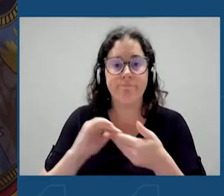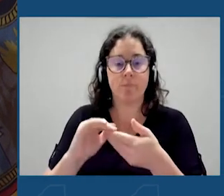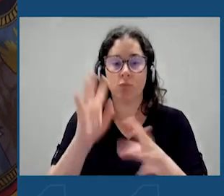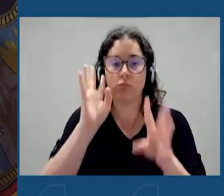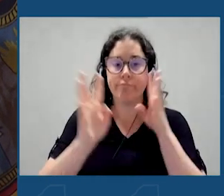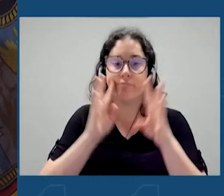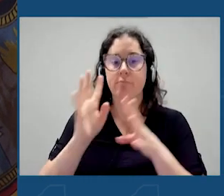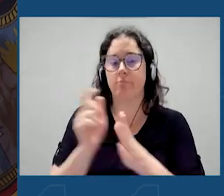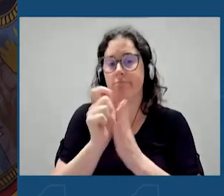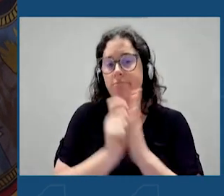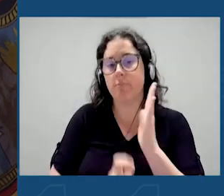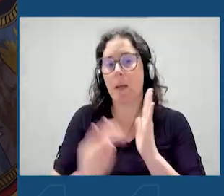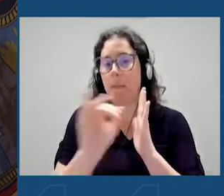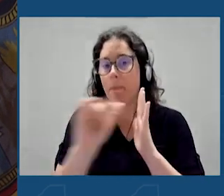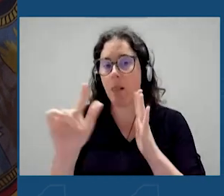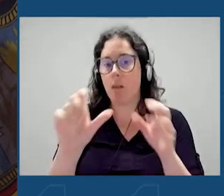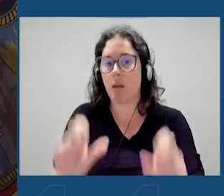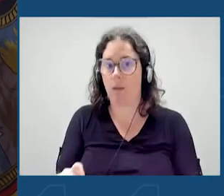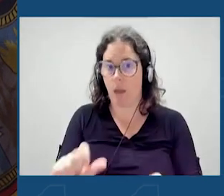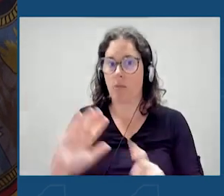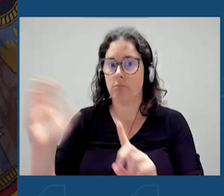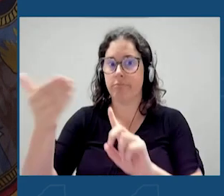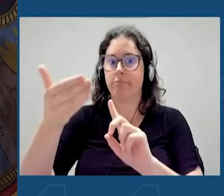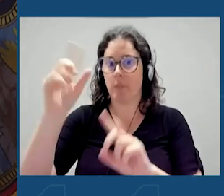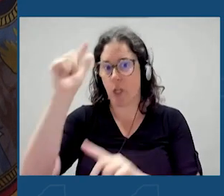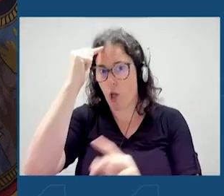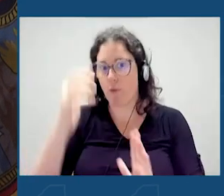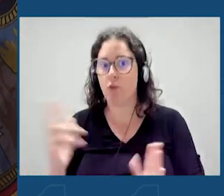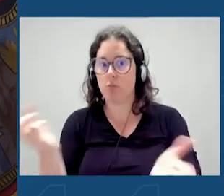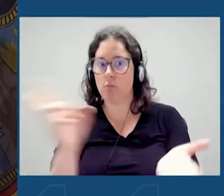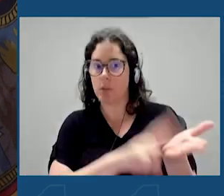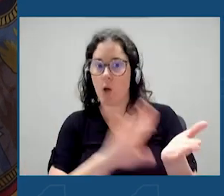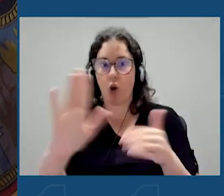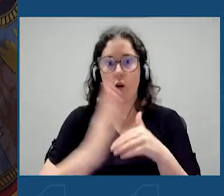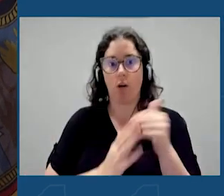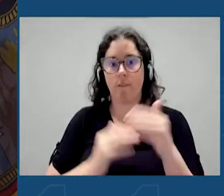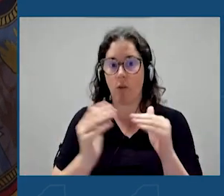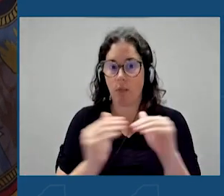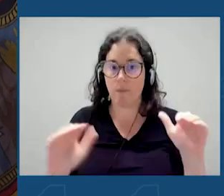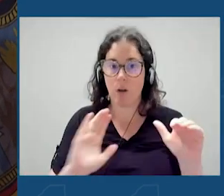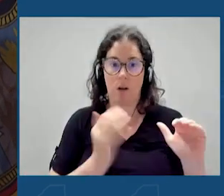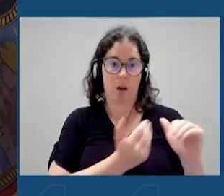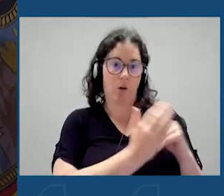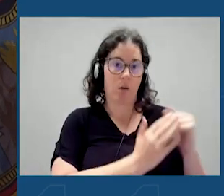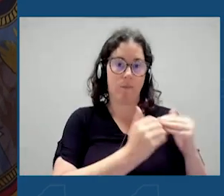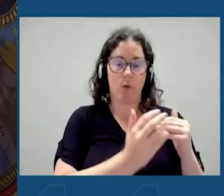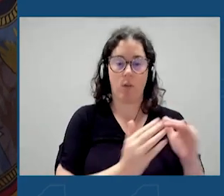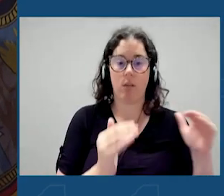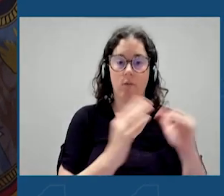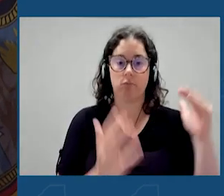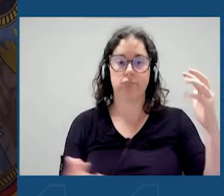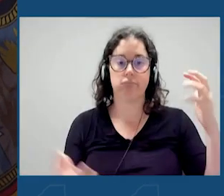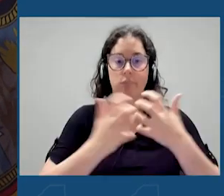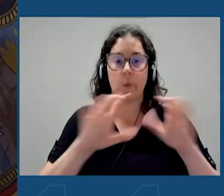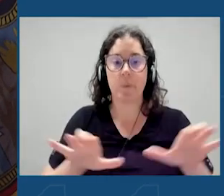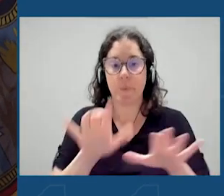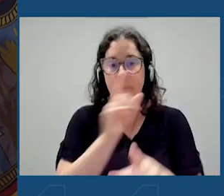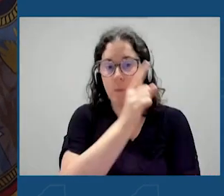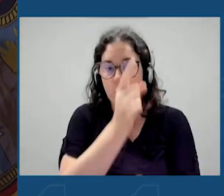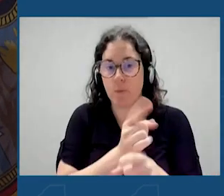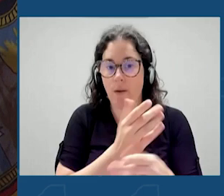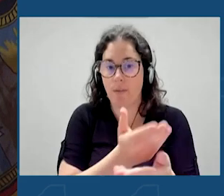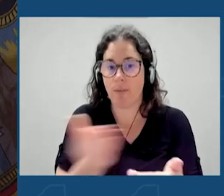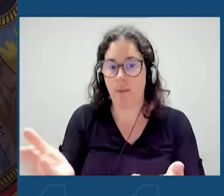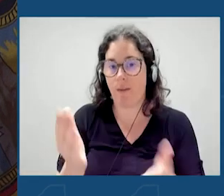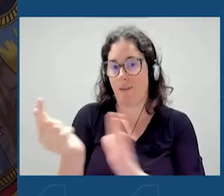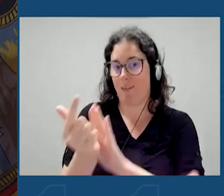bill that could get the governor's signature with her comfort level and our comfort level that we are doing the right thing and the